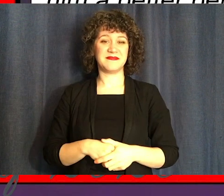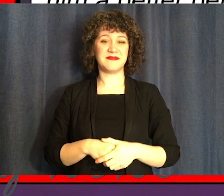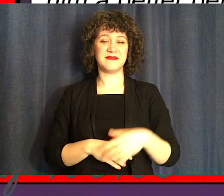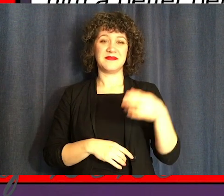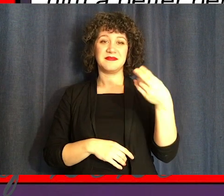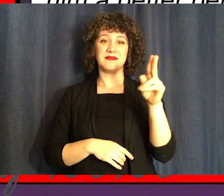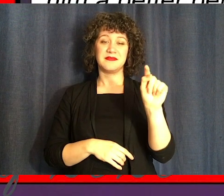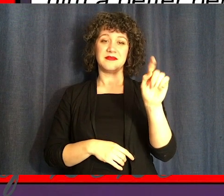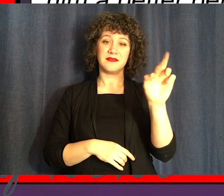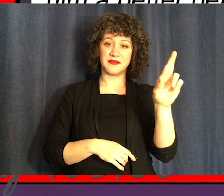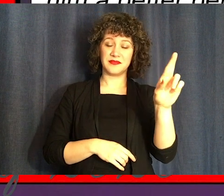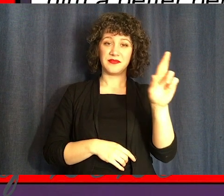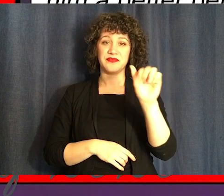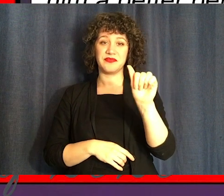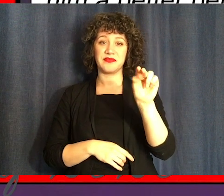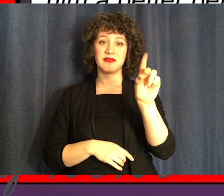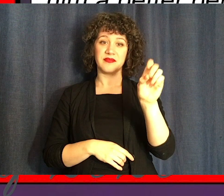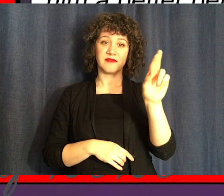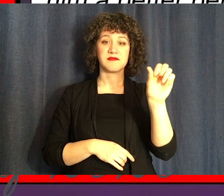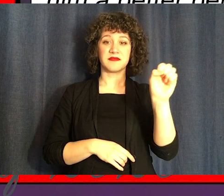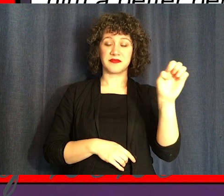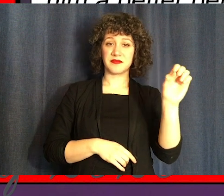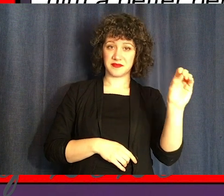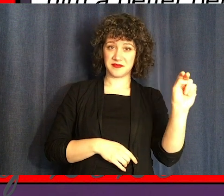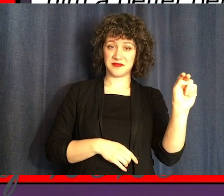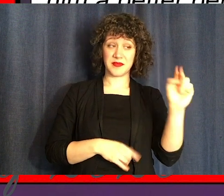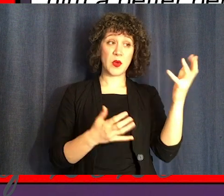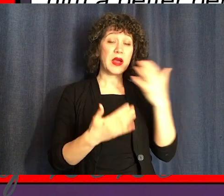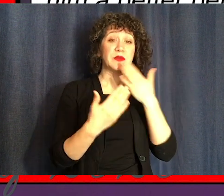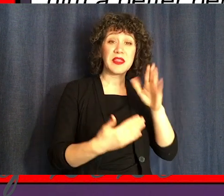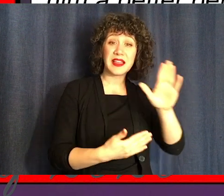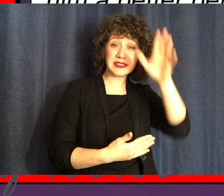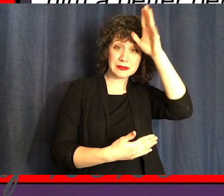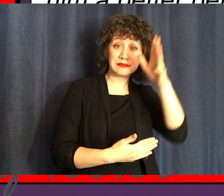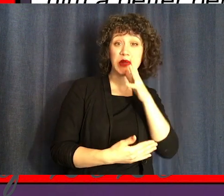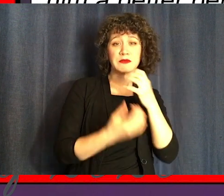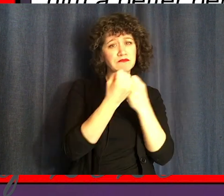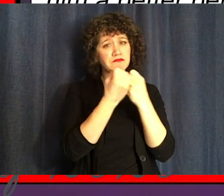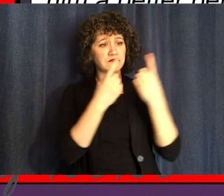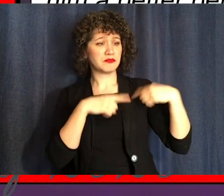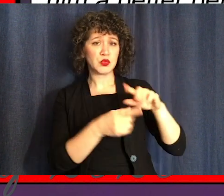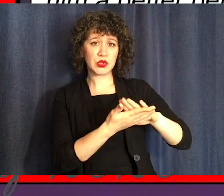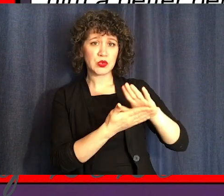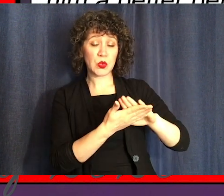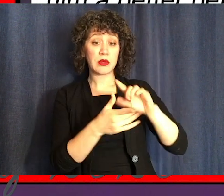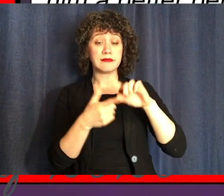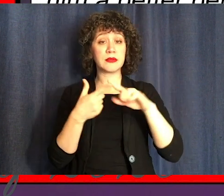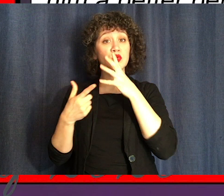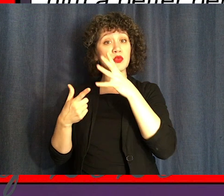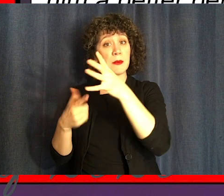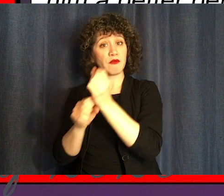Hunter Anderson. Hunter would like to thank his parents for supporting him through school, his grandma for making him a better